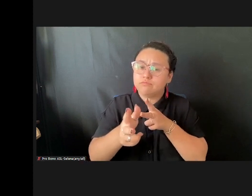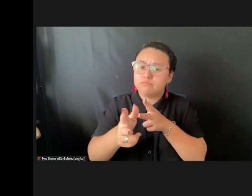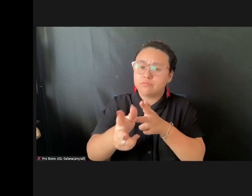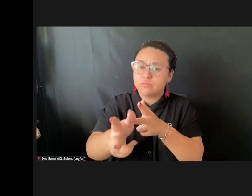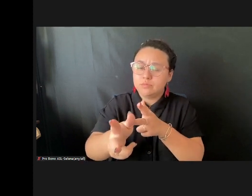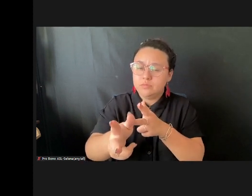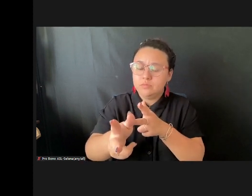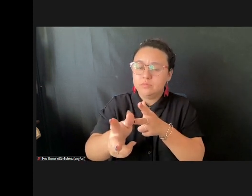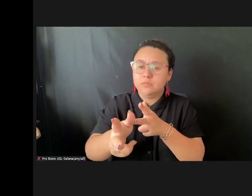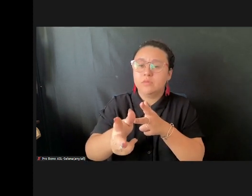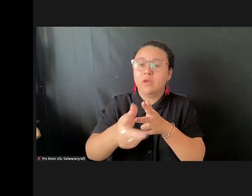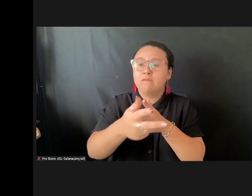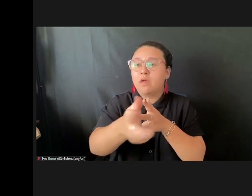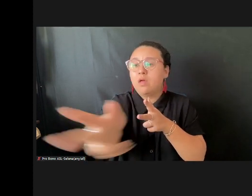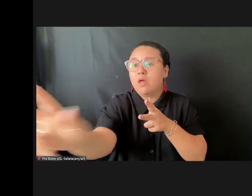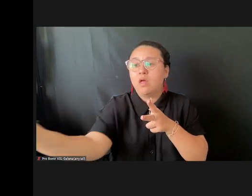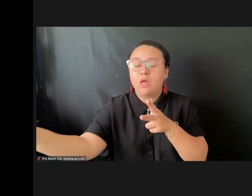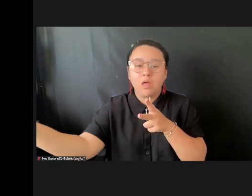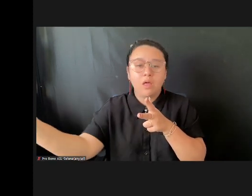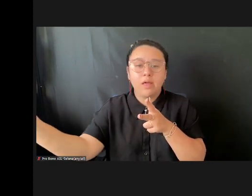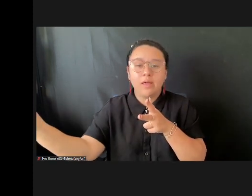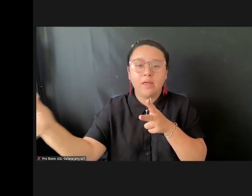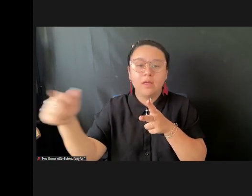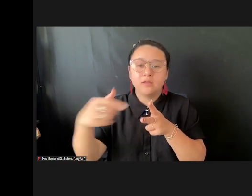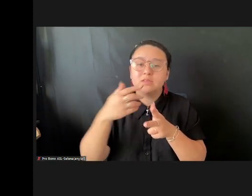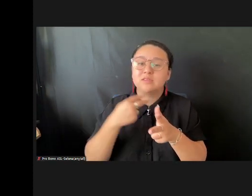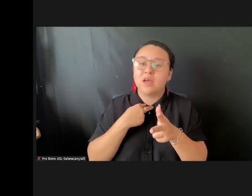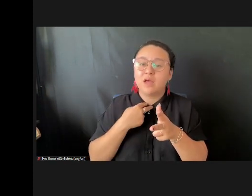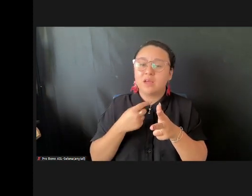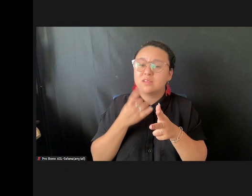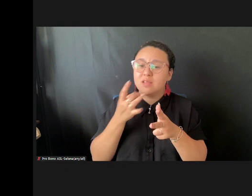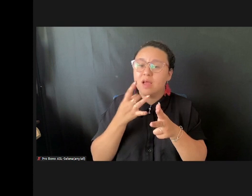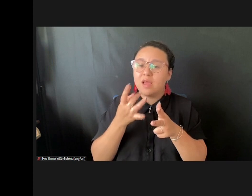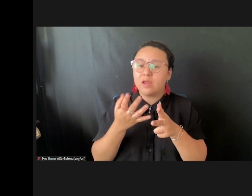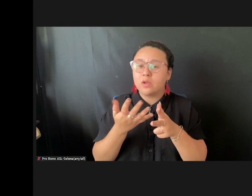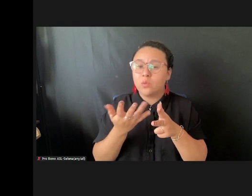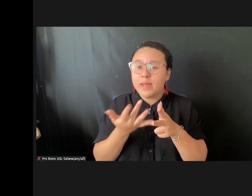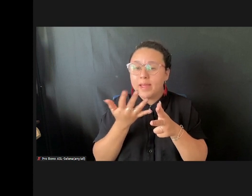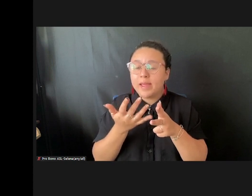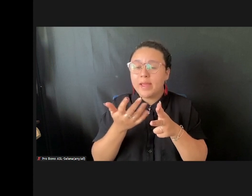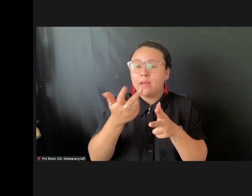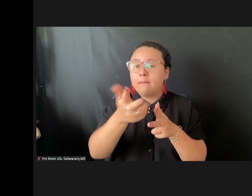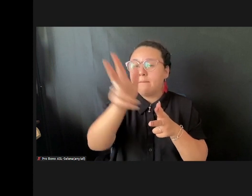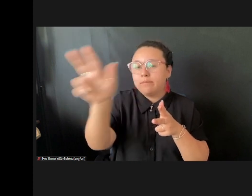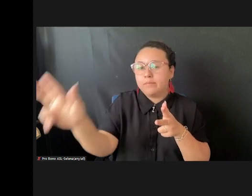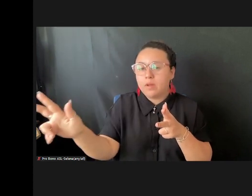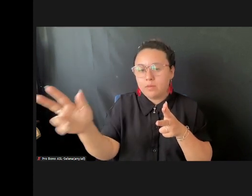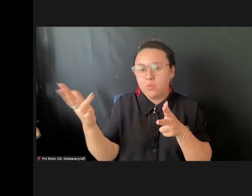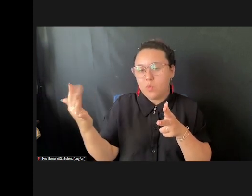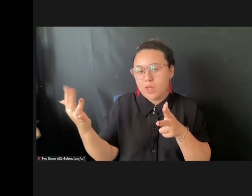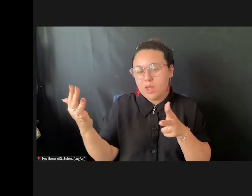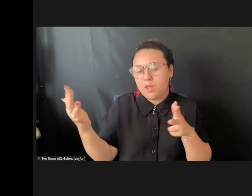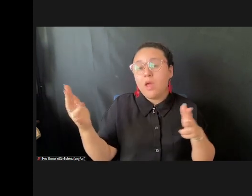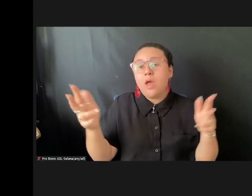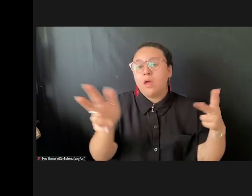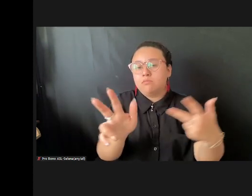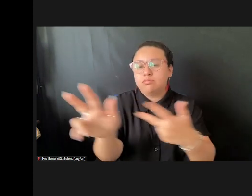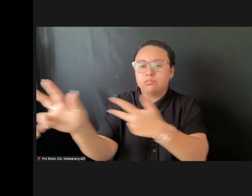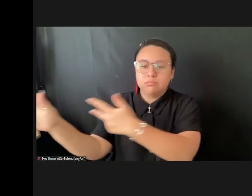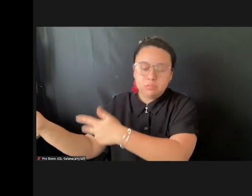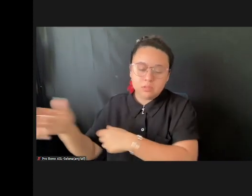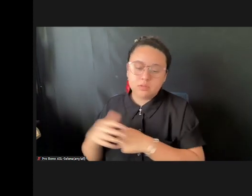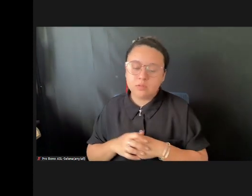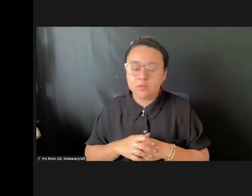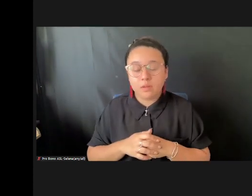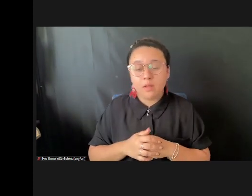didn't make a light, she would pull over and wait until it caught up. She learned that part of the responsibility of the leader